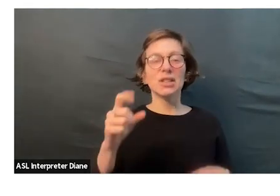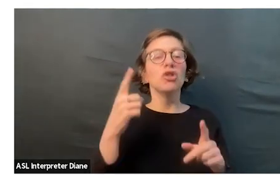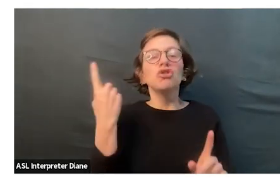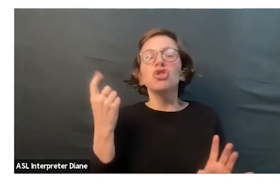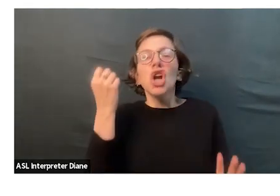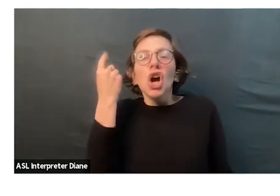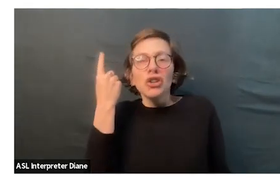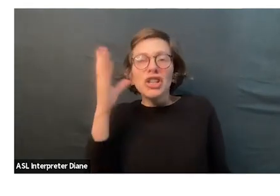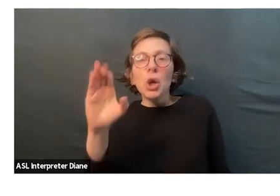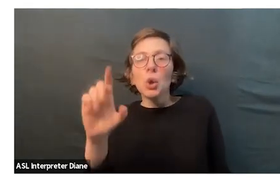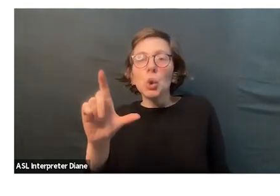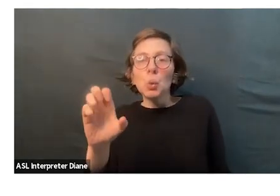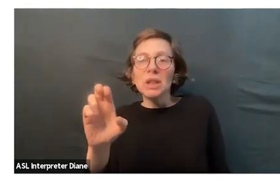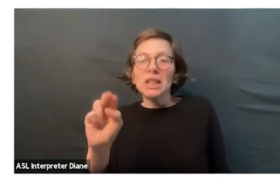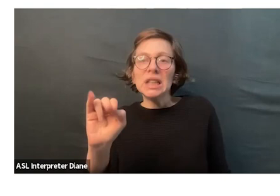lot of,